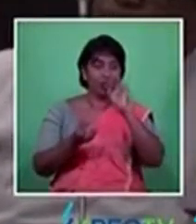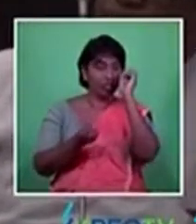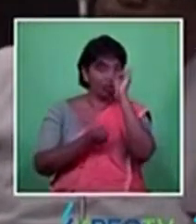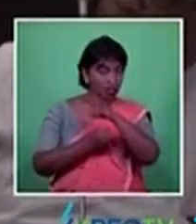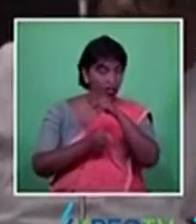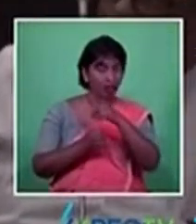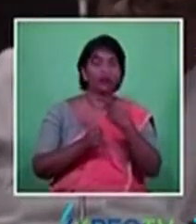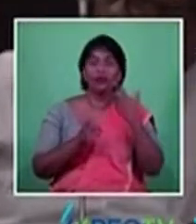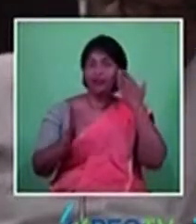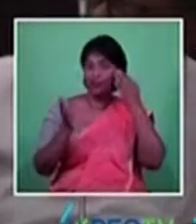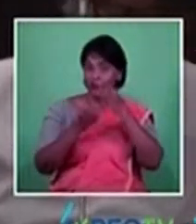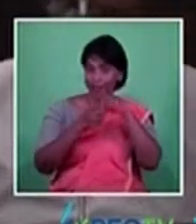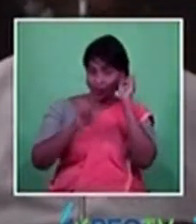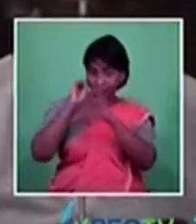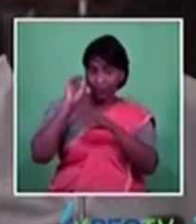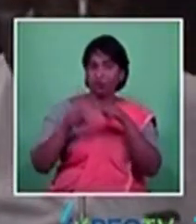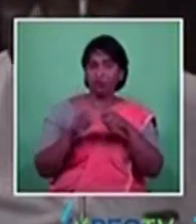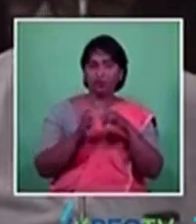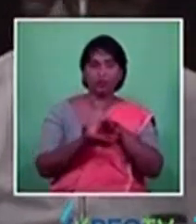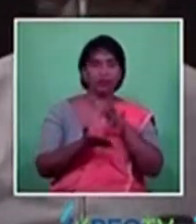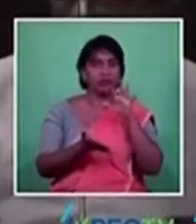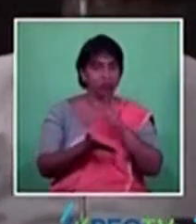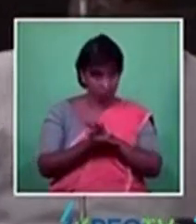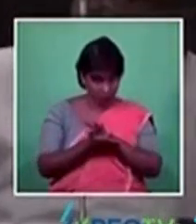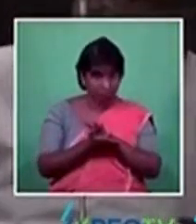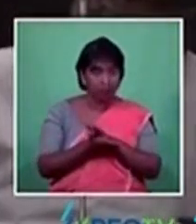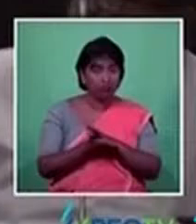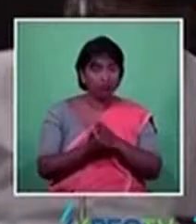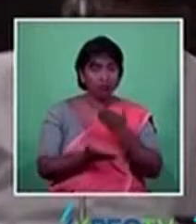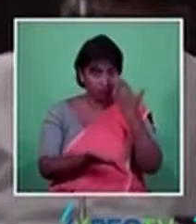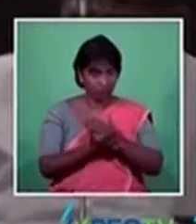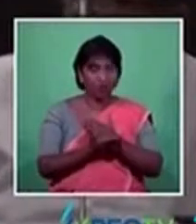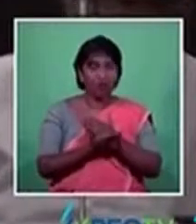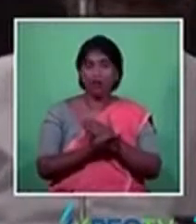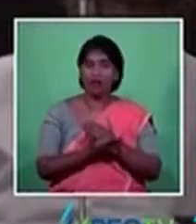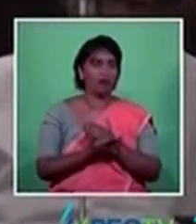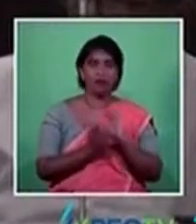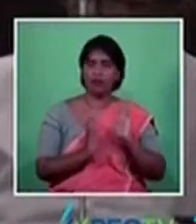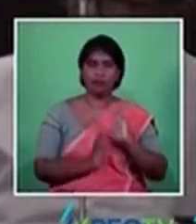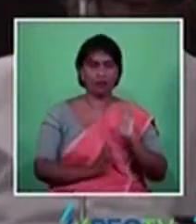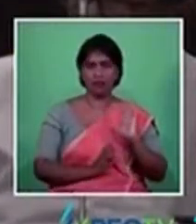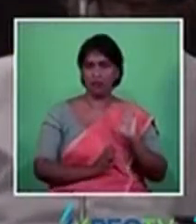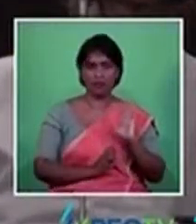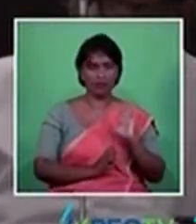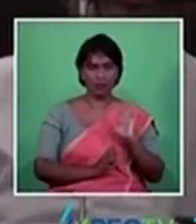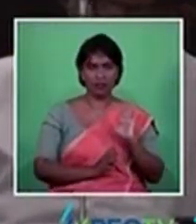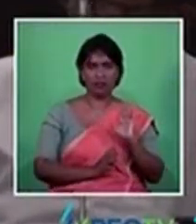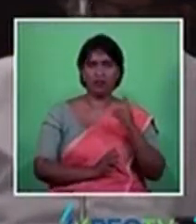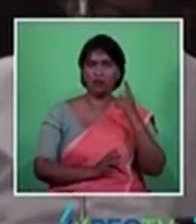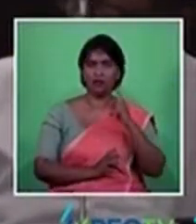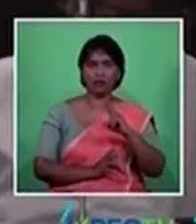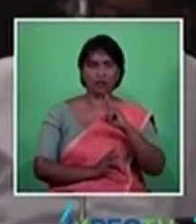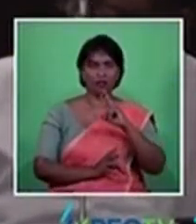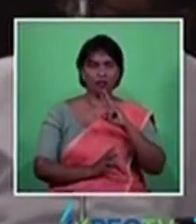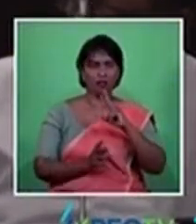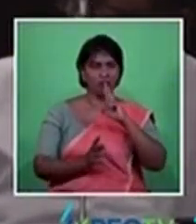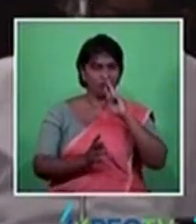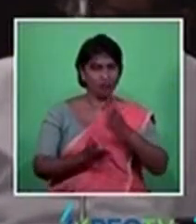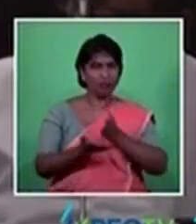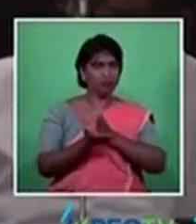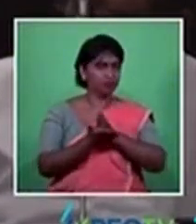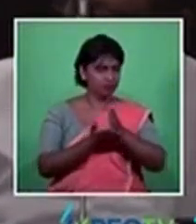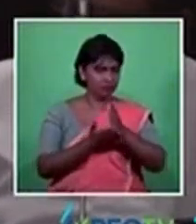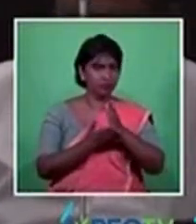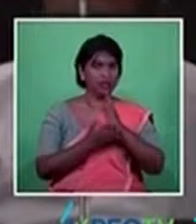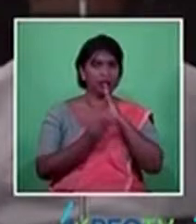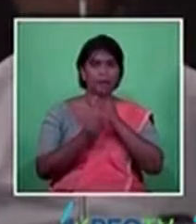election. This is misleading. We discussed all the issues that affect the country at the Cabinet meeting. And if anyone had implied that such a decision was made by the